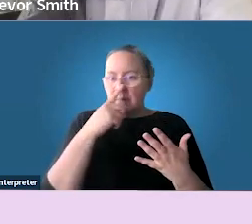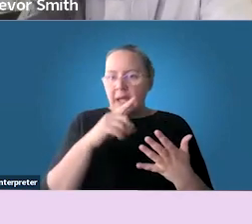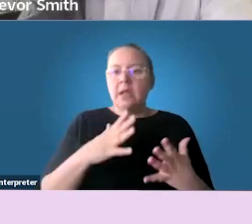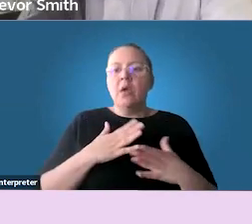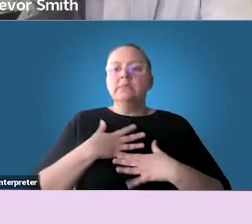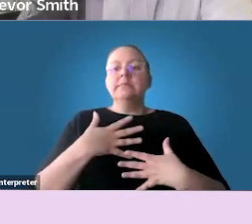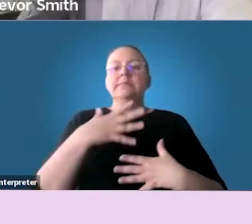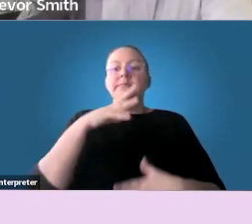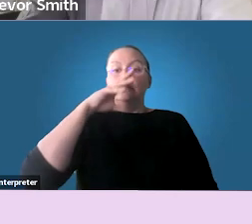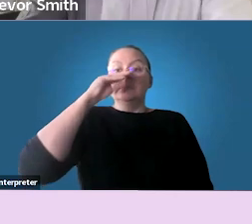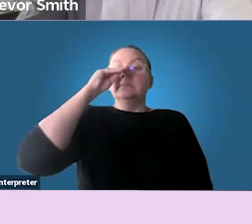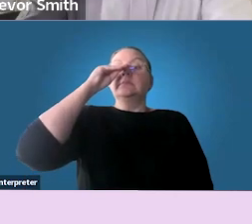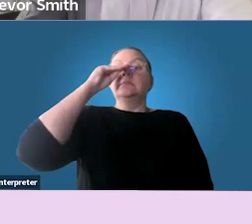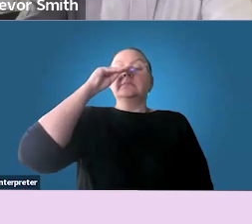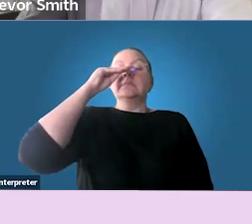nose